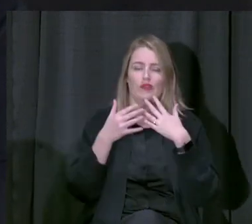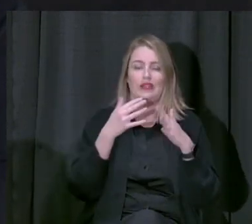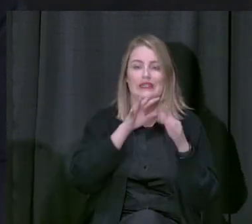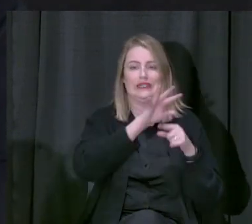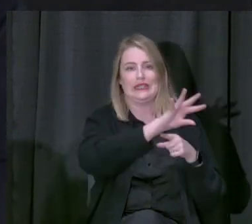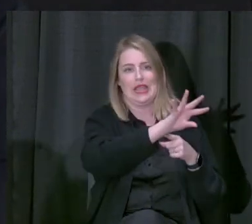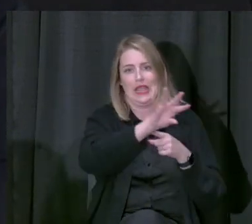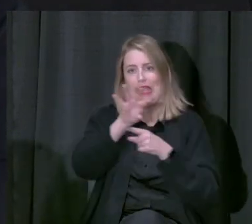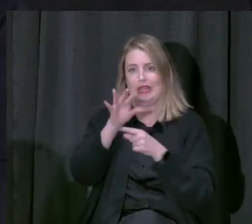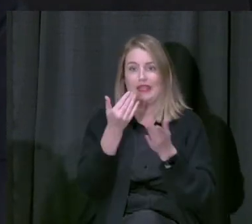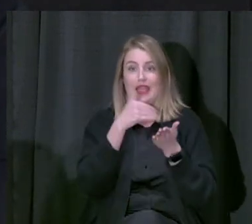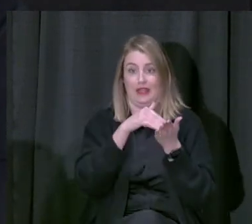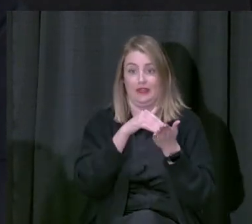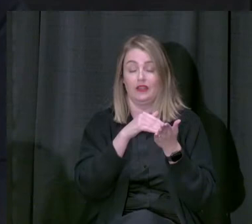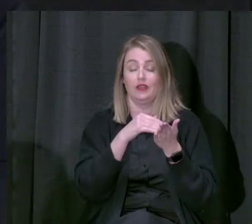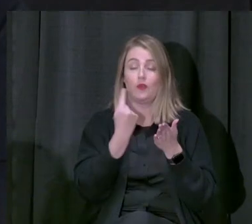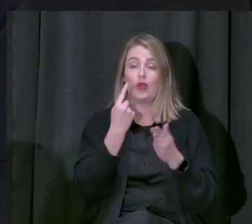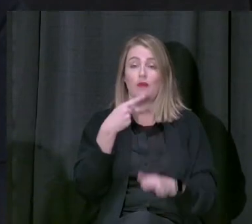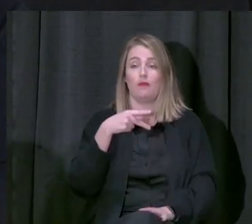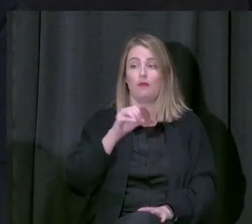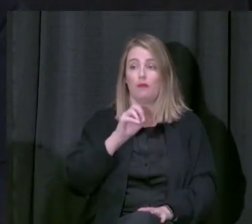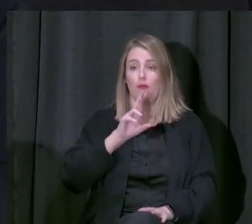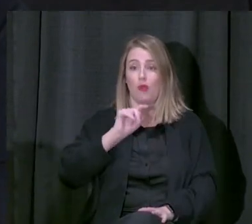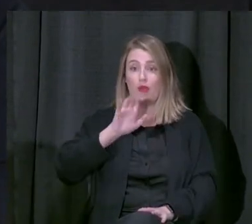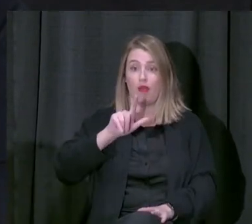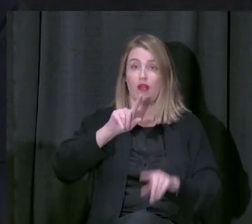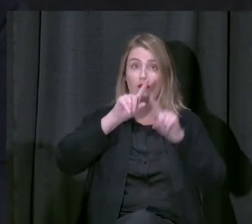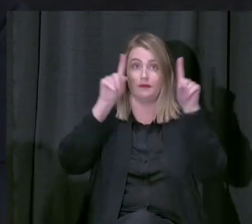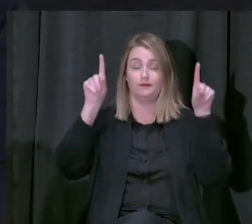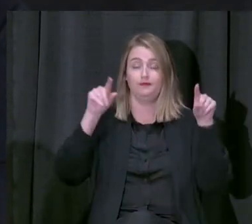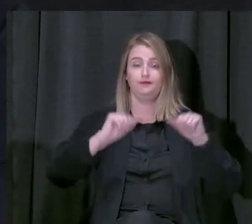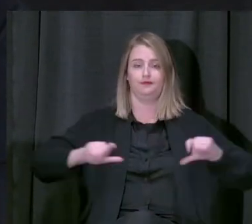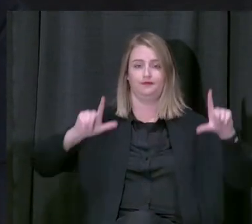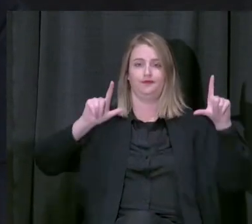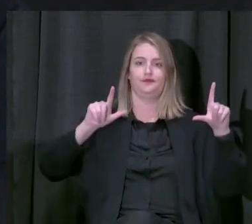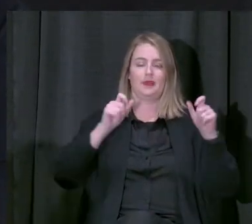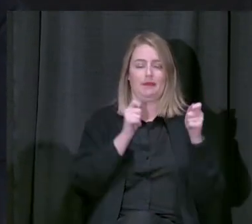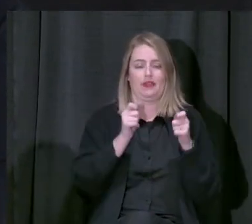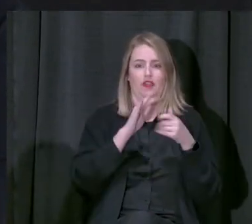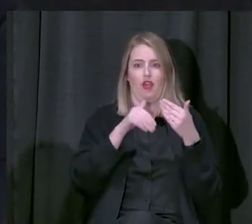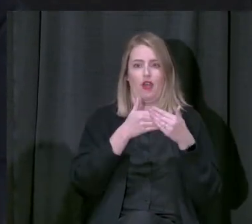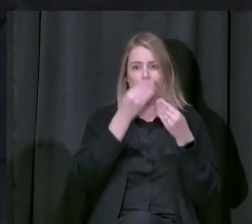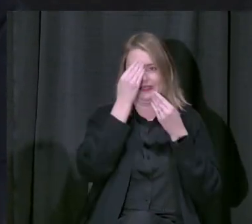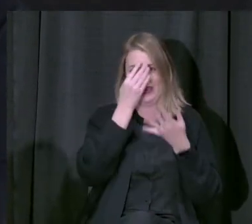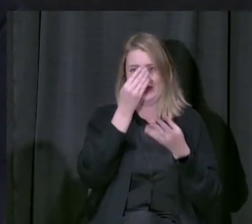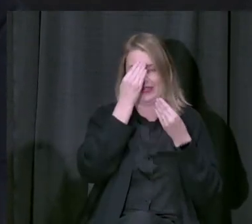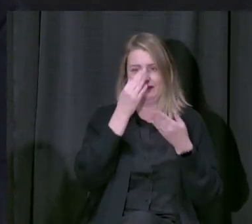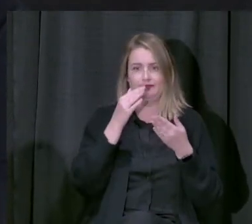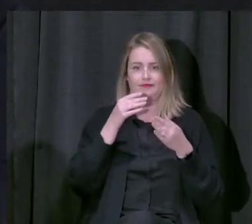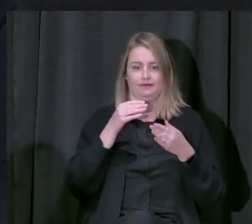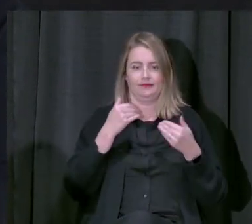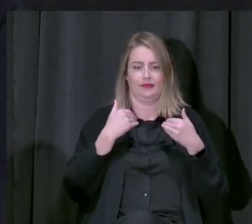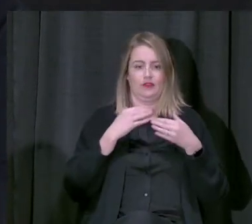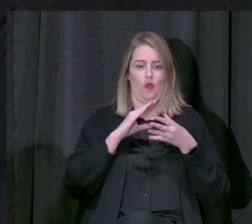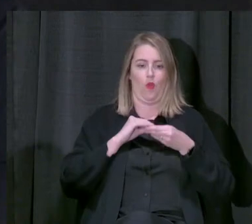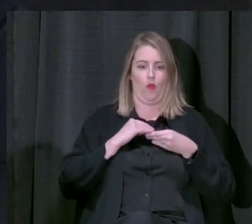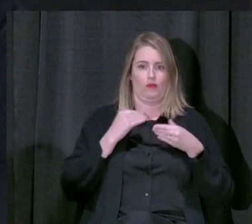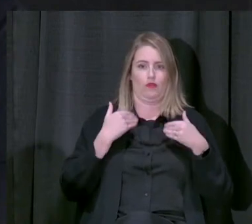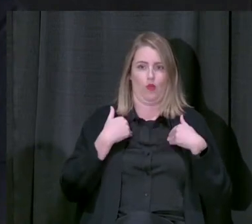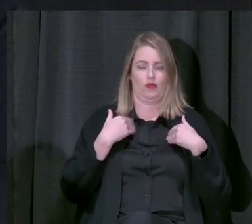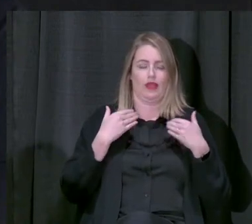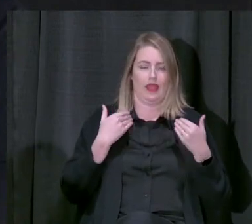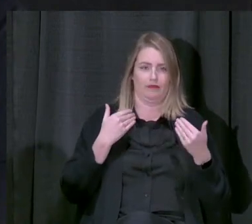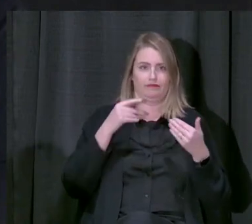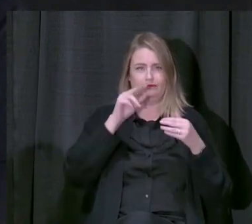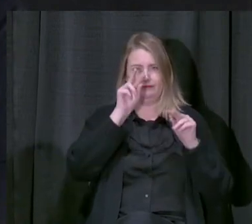is a portal that manages the data that the venue owner has access to. So they can go onto what's called Good Maps